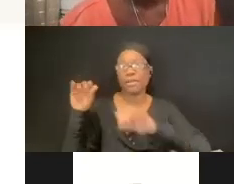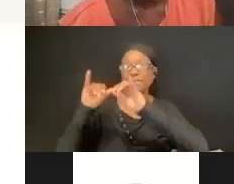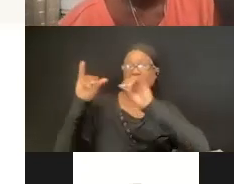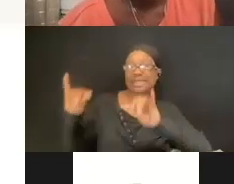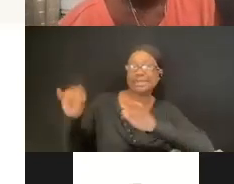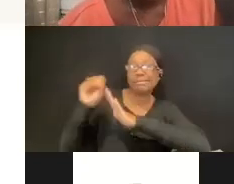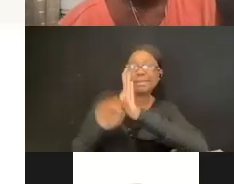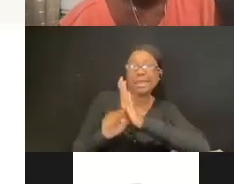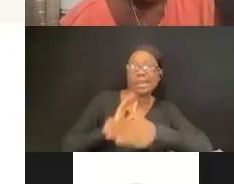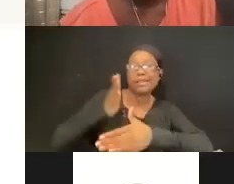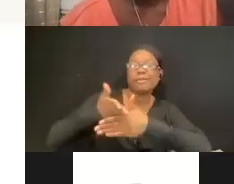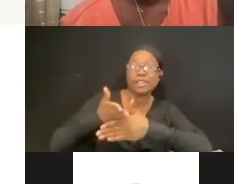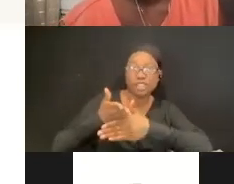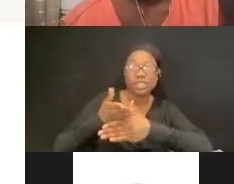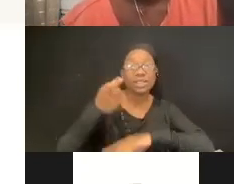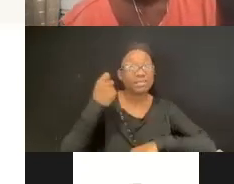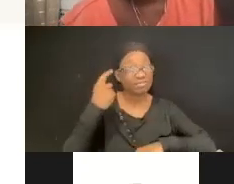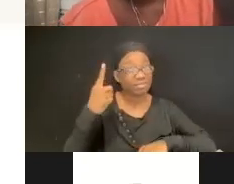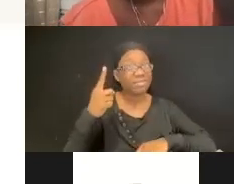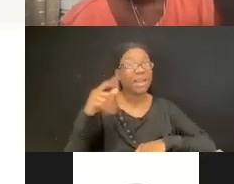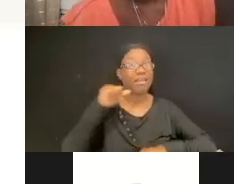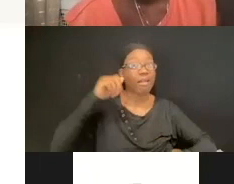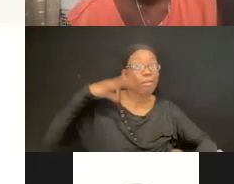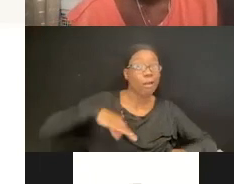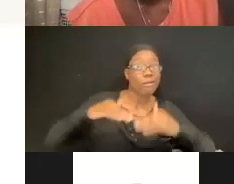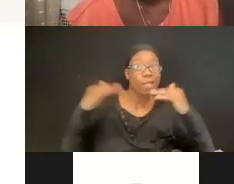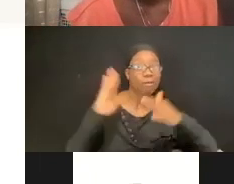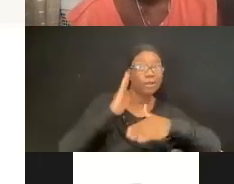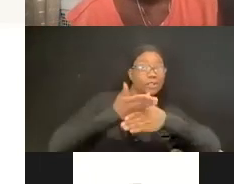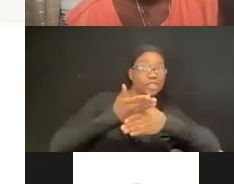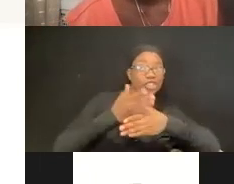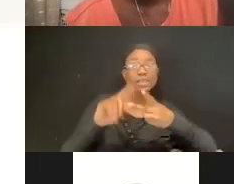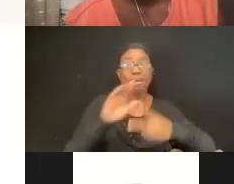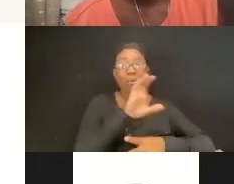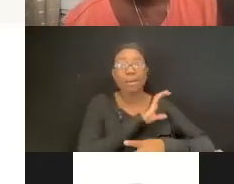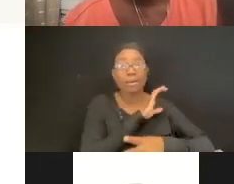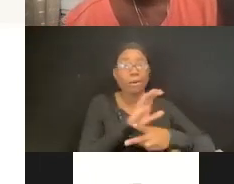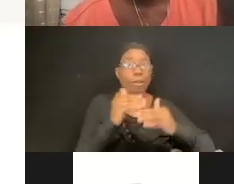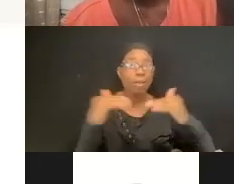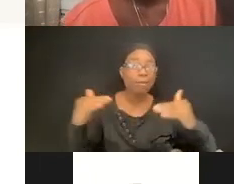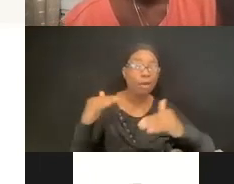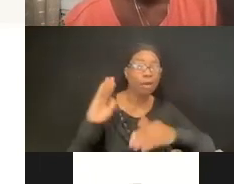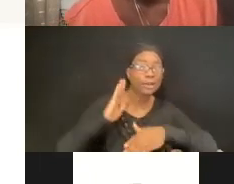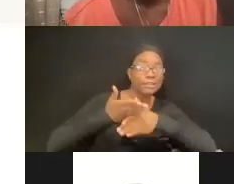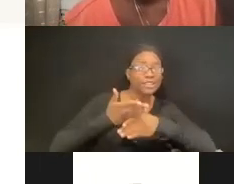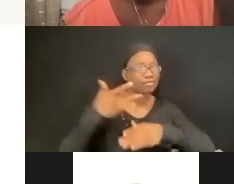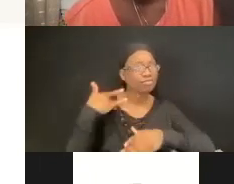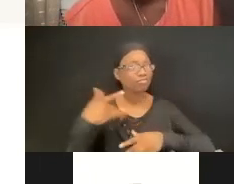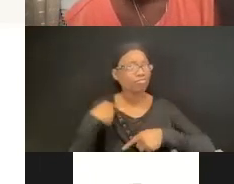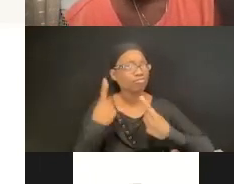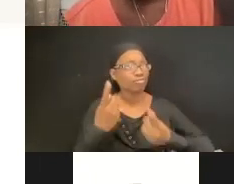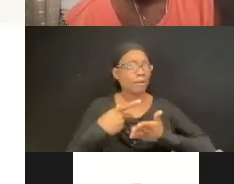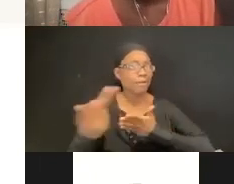interventions on the nonprofit level, they fail us. The clinical level, they fail us. And so we've always been invested in making sure that we